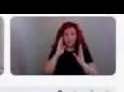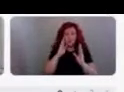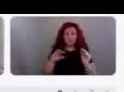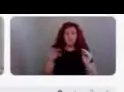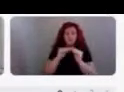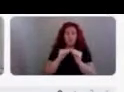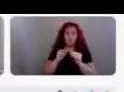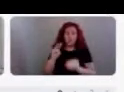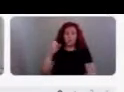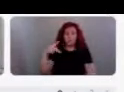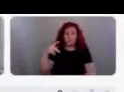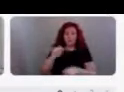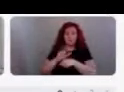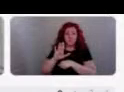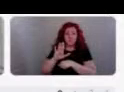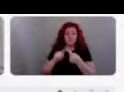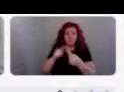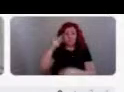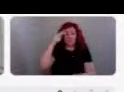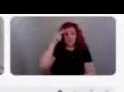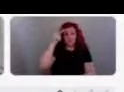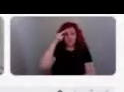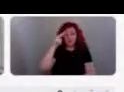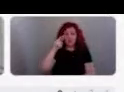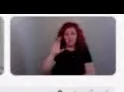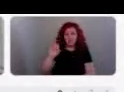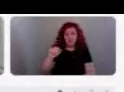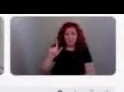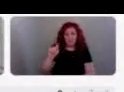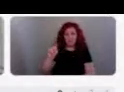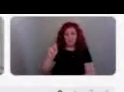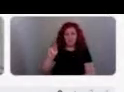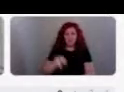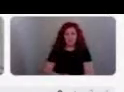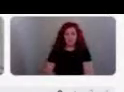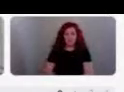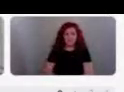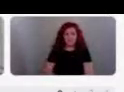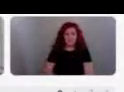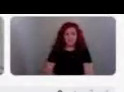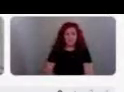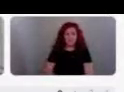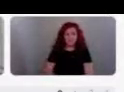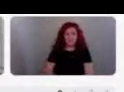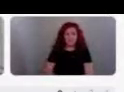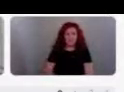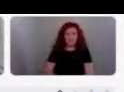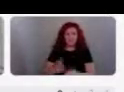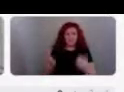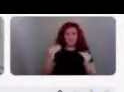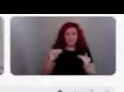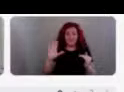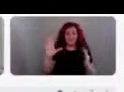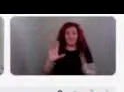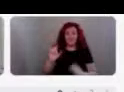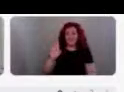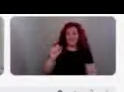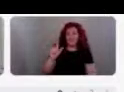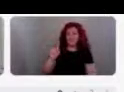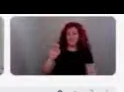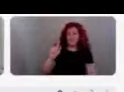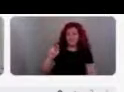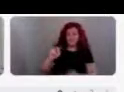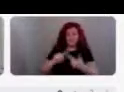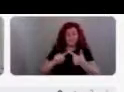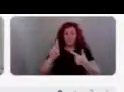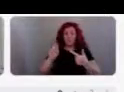submitted by the latino coalition thank you our next speaker is carol mellon followed by